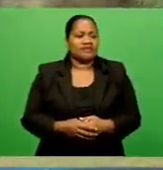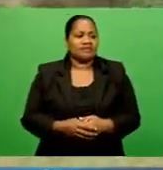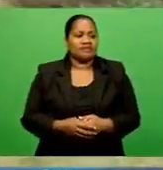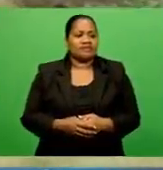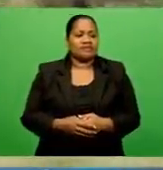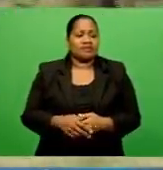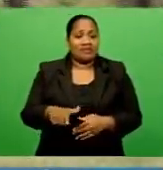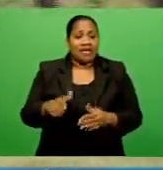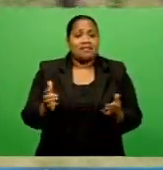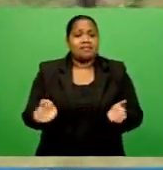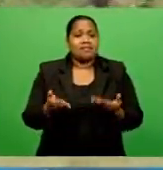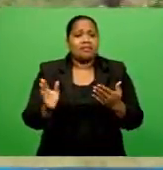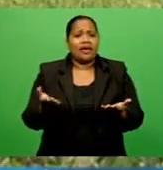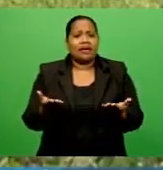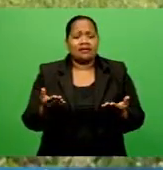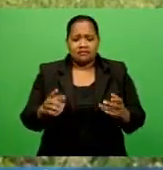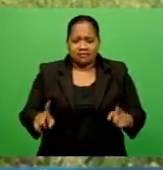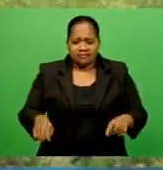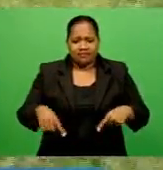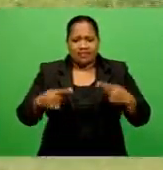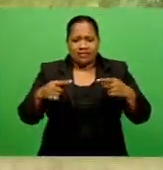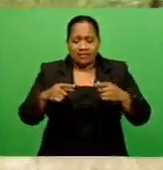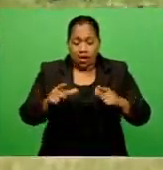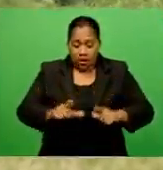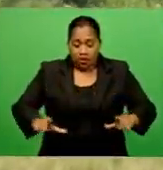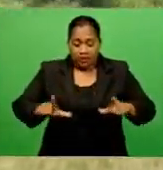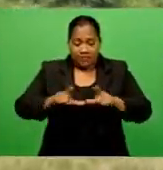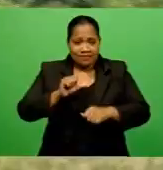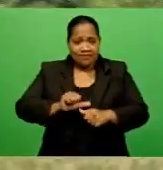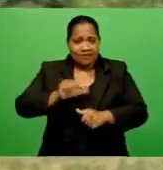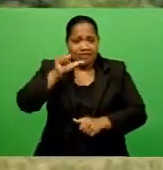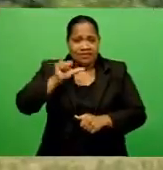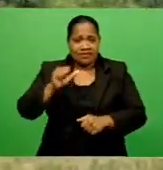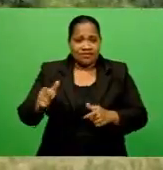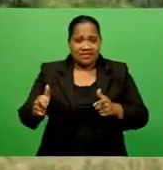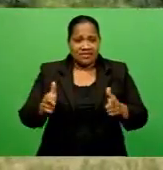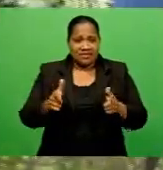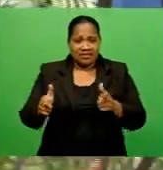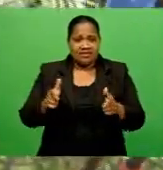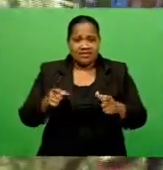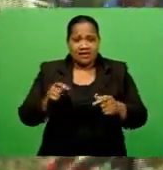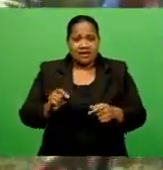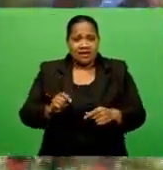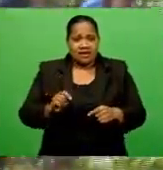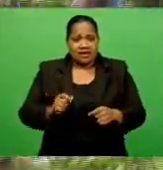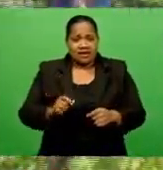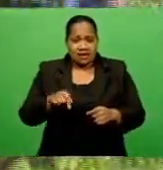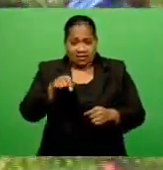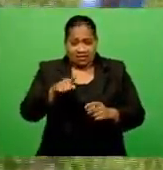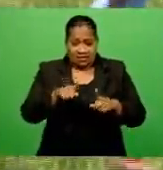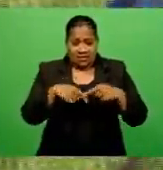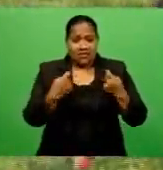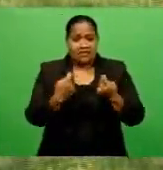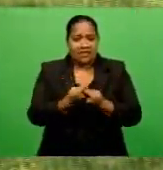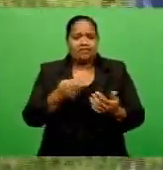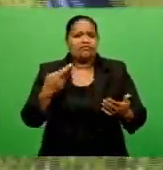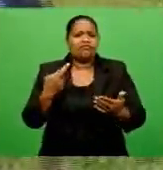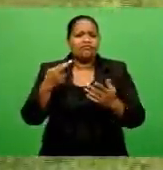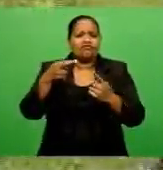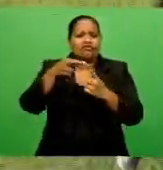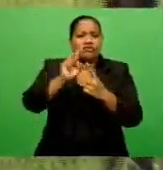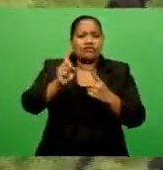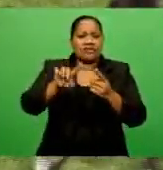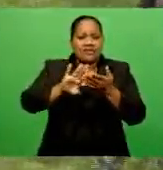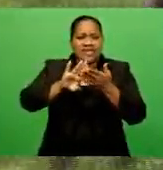Since playing against local giants in sevens, the furthest this team has reached is the eliminations. Our minimum